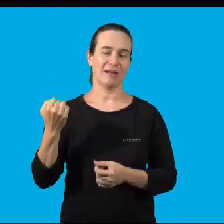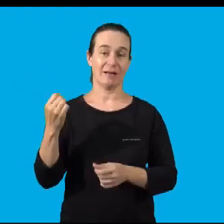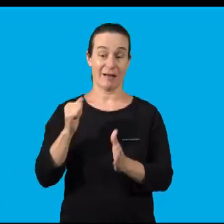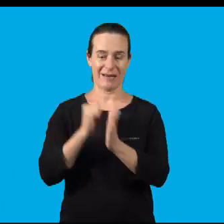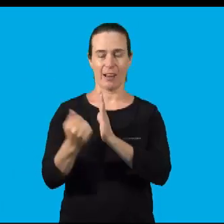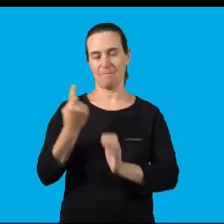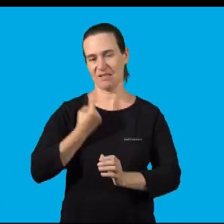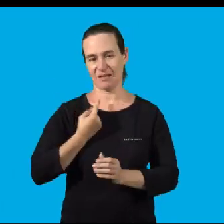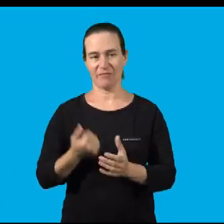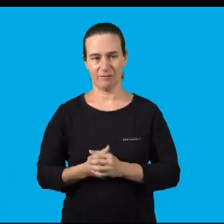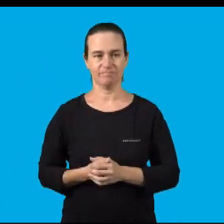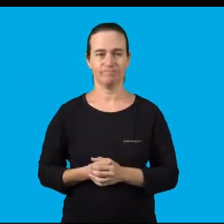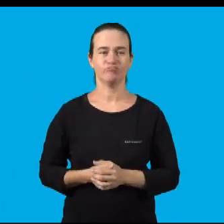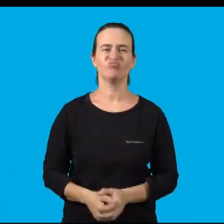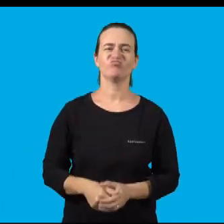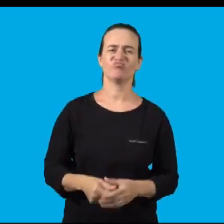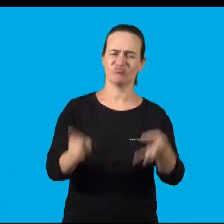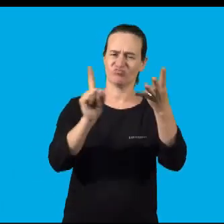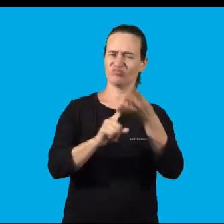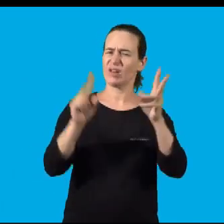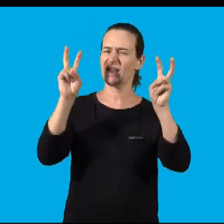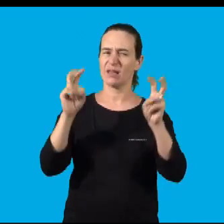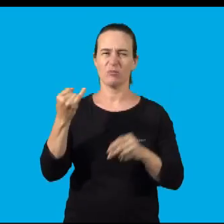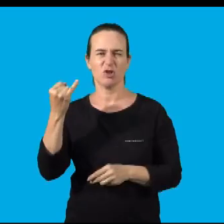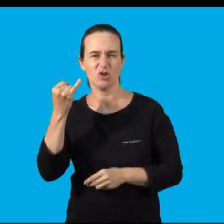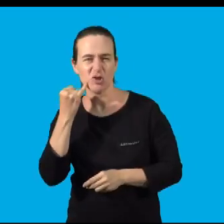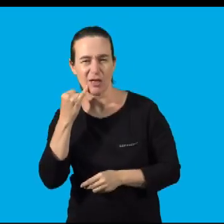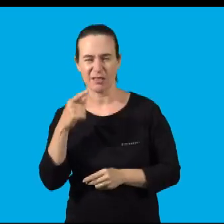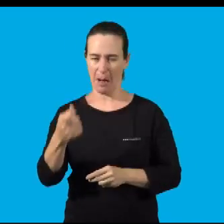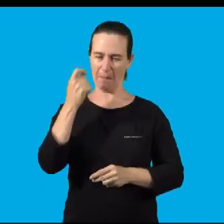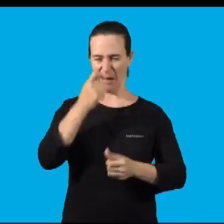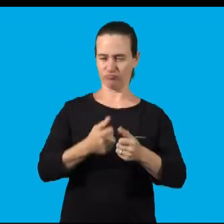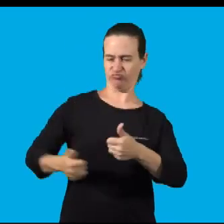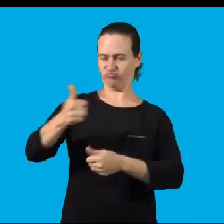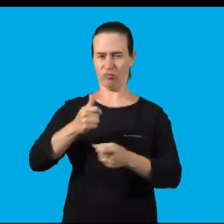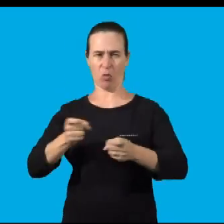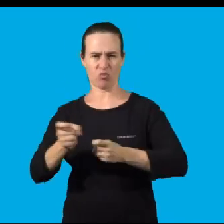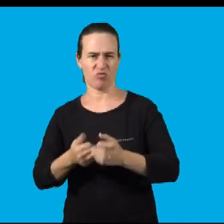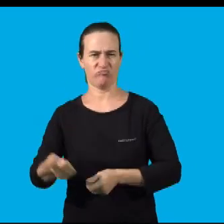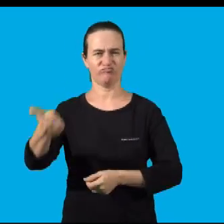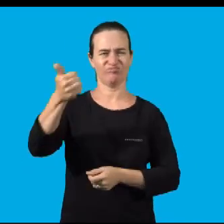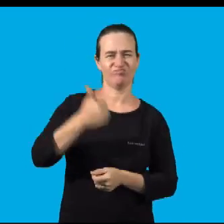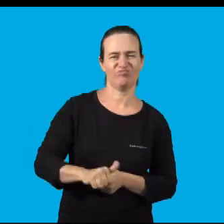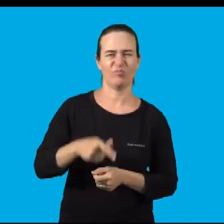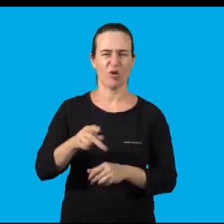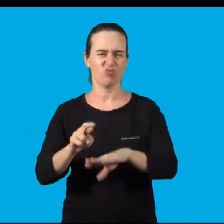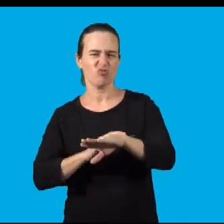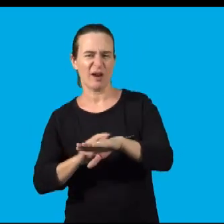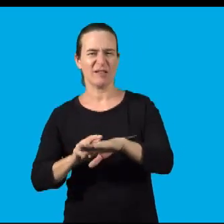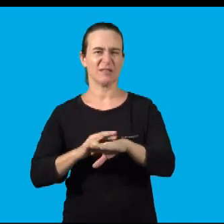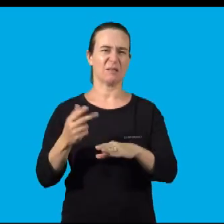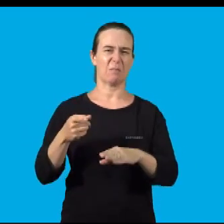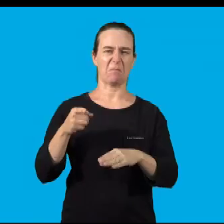of redeeming himself. The major themes: jealousy, misogyny and patriarchy, prejudice and